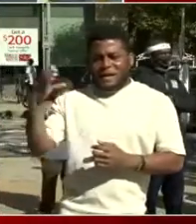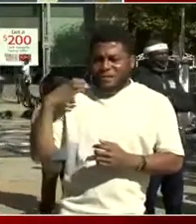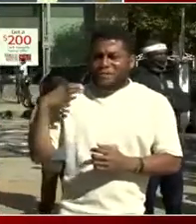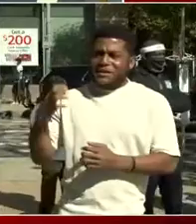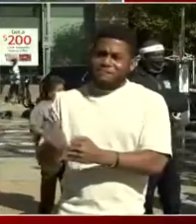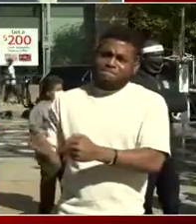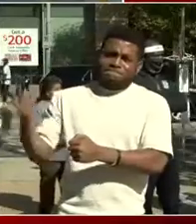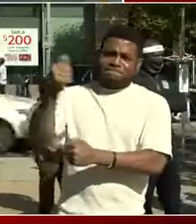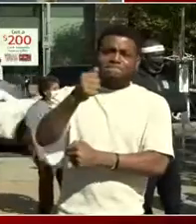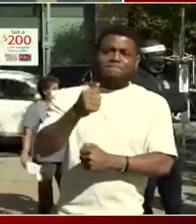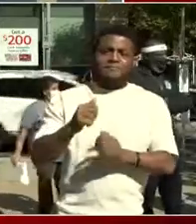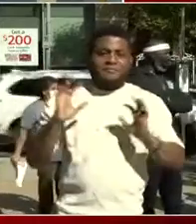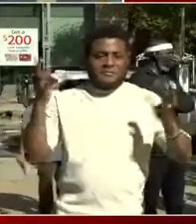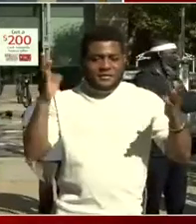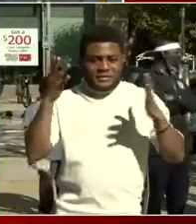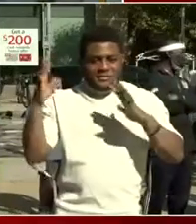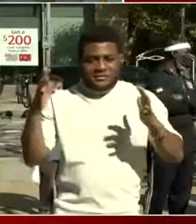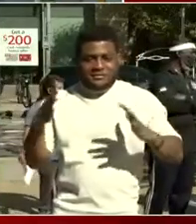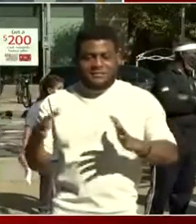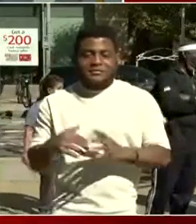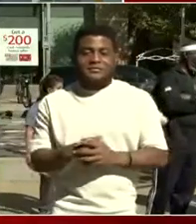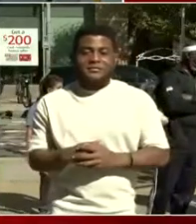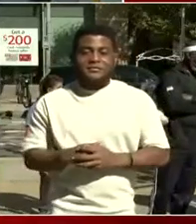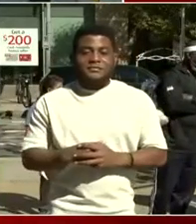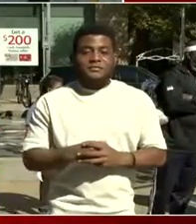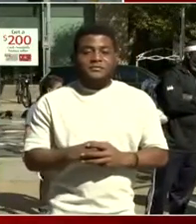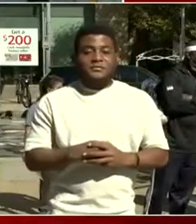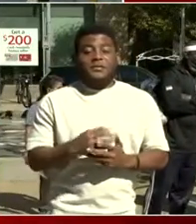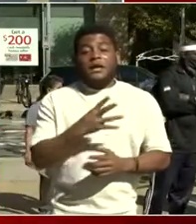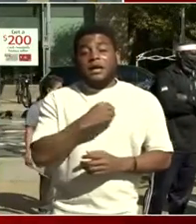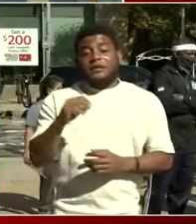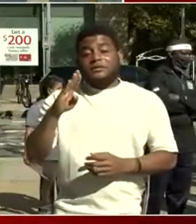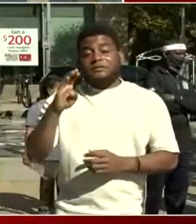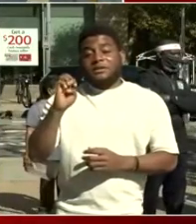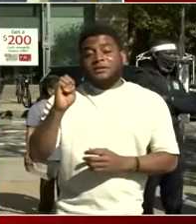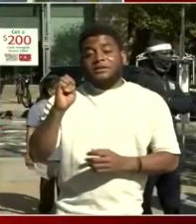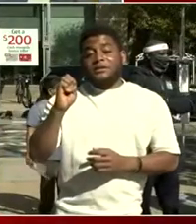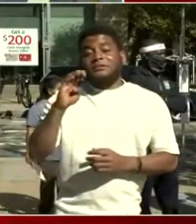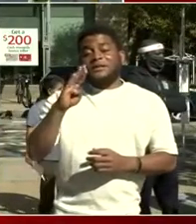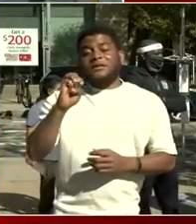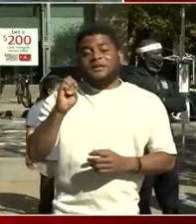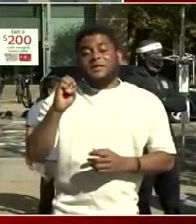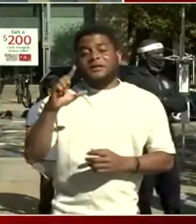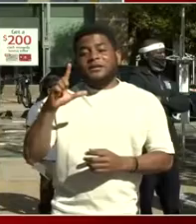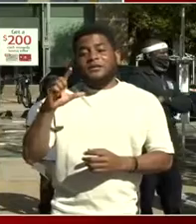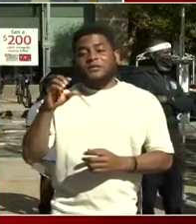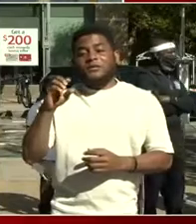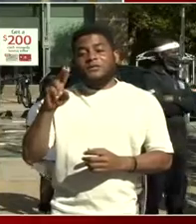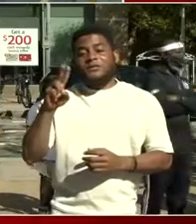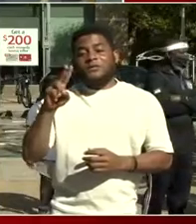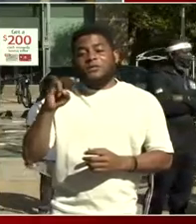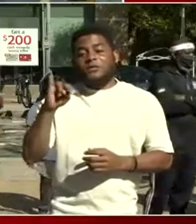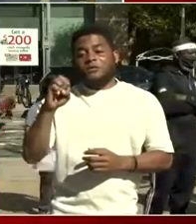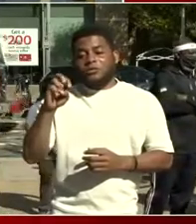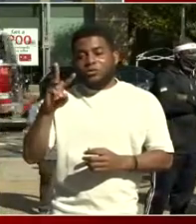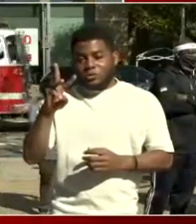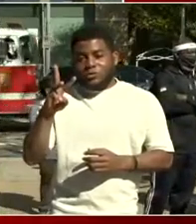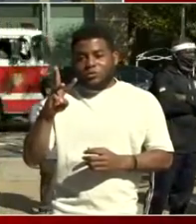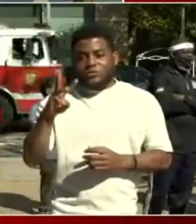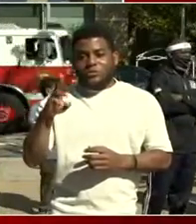And lastly, Washington Highlands Bellevue in the 7th District will be led by Captain Joseph Kuchta.